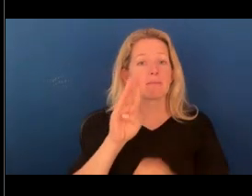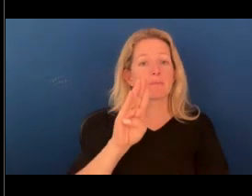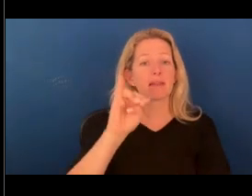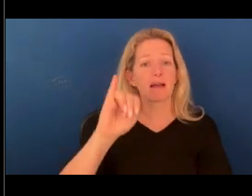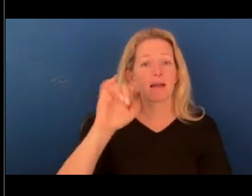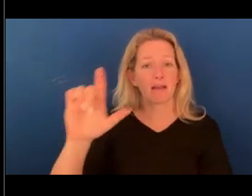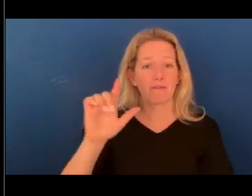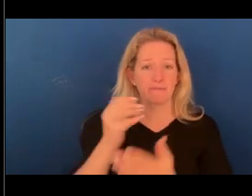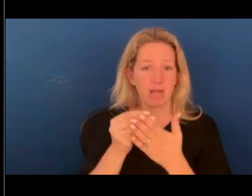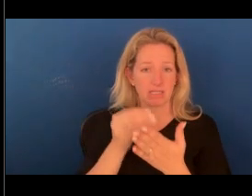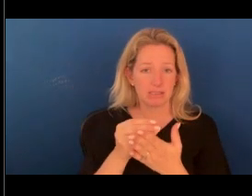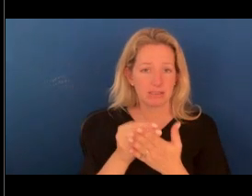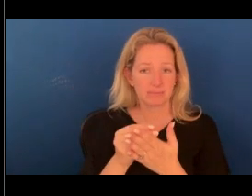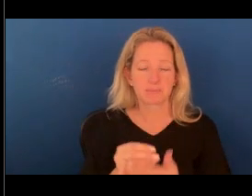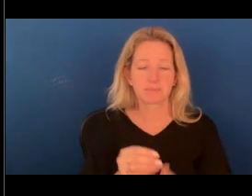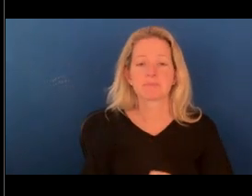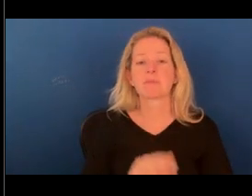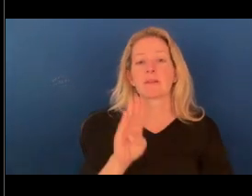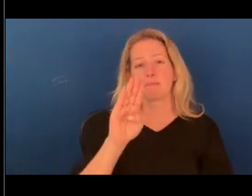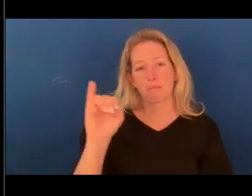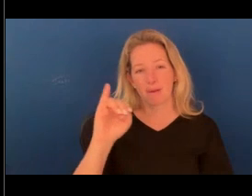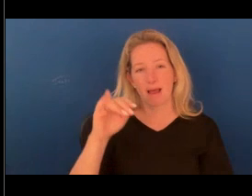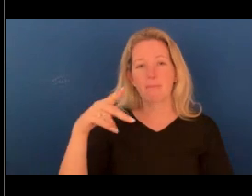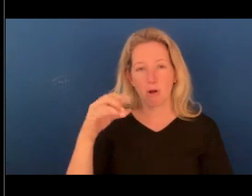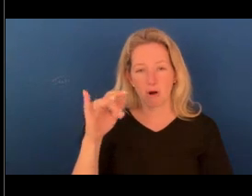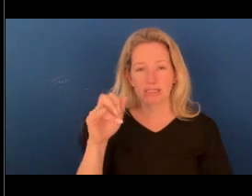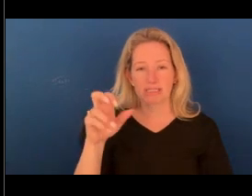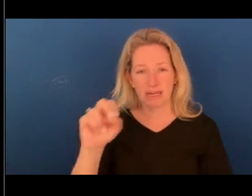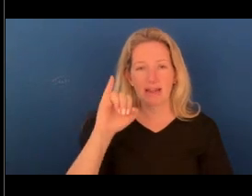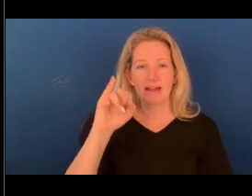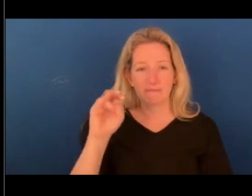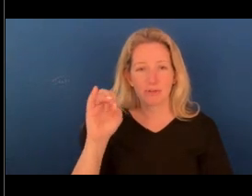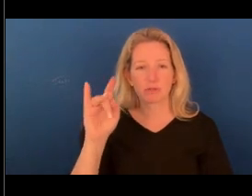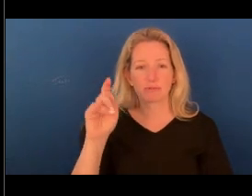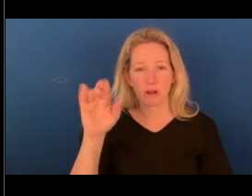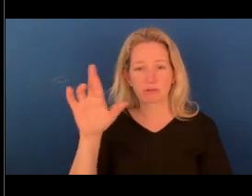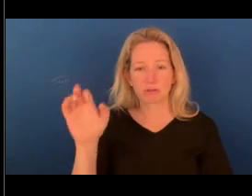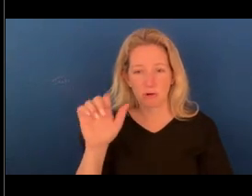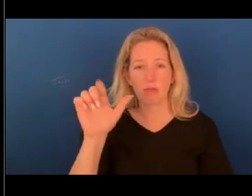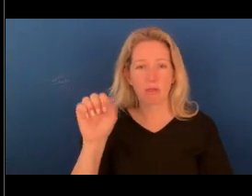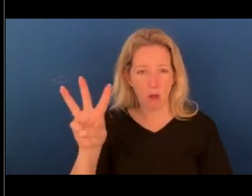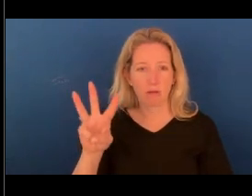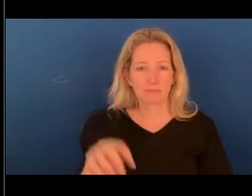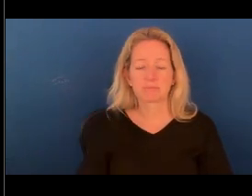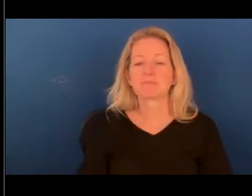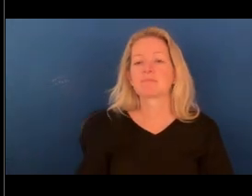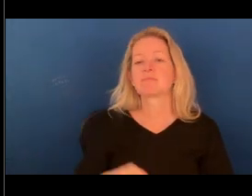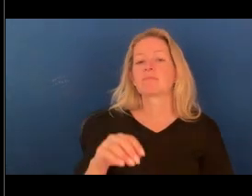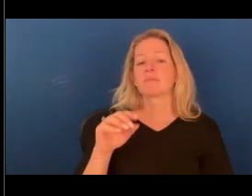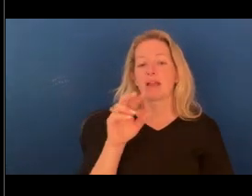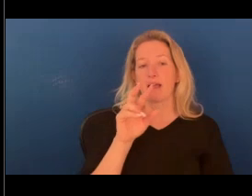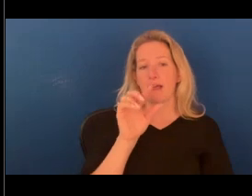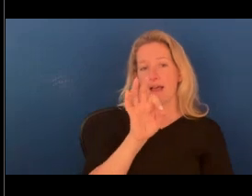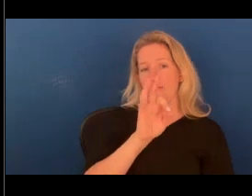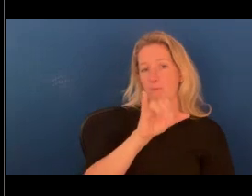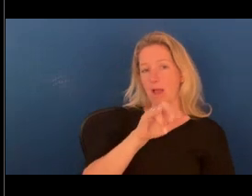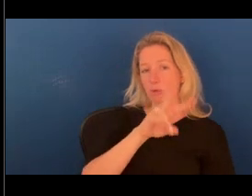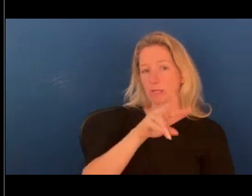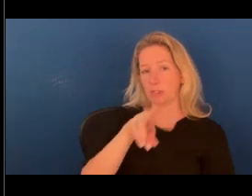slide. The Marine Debris Program received funding from FY22 to fiscal year 26 through the